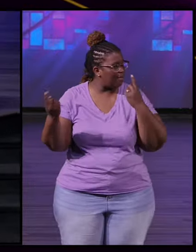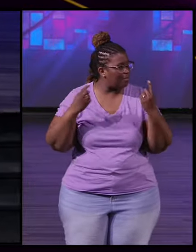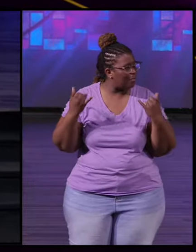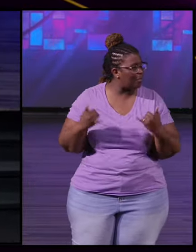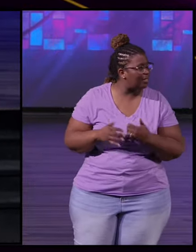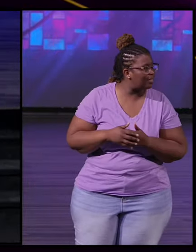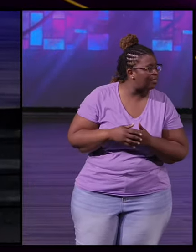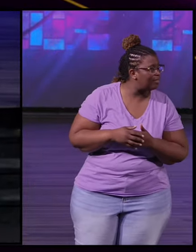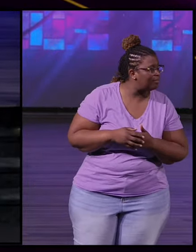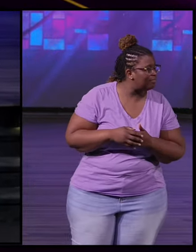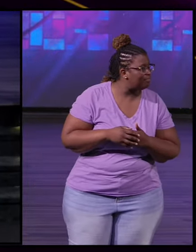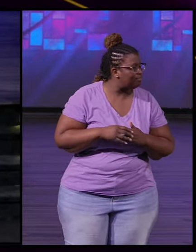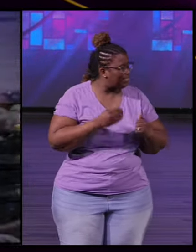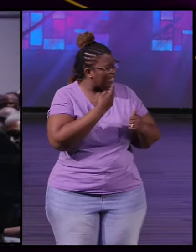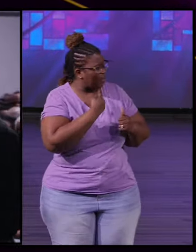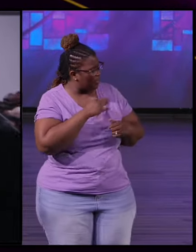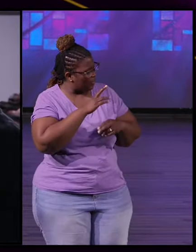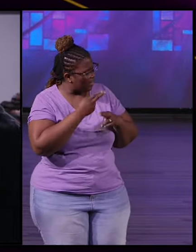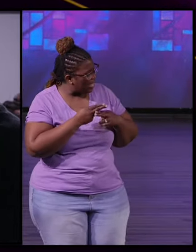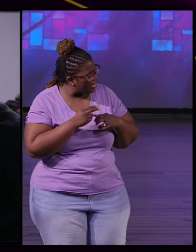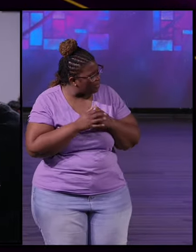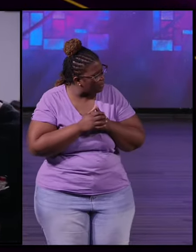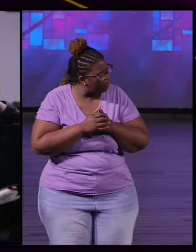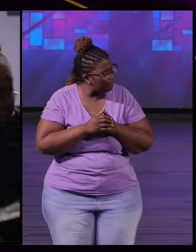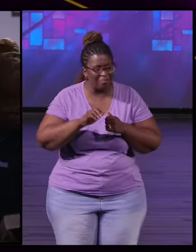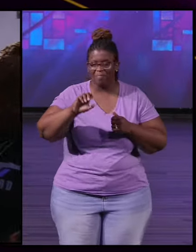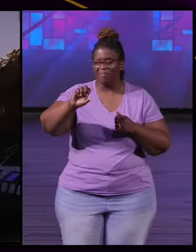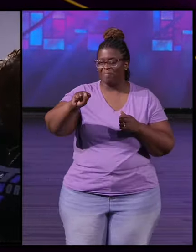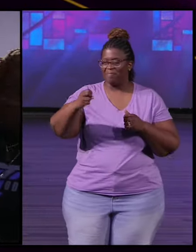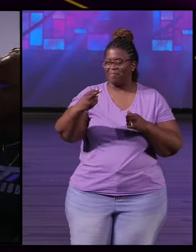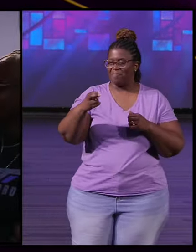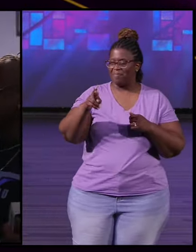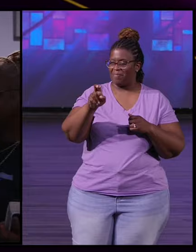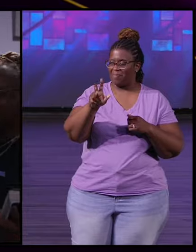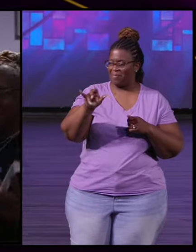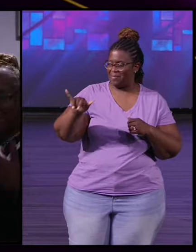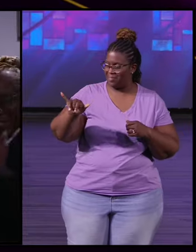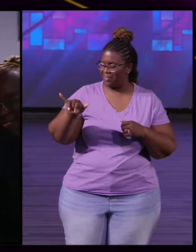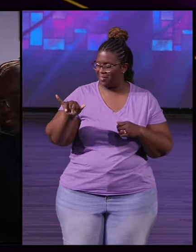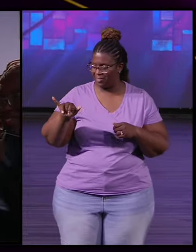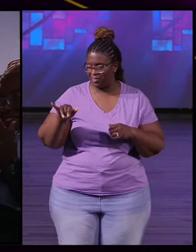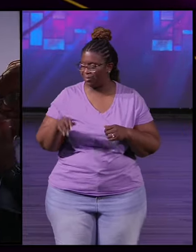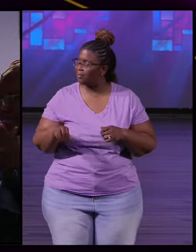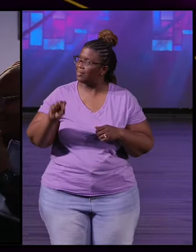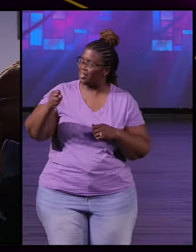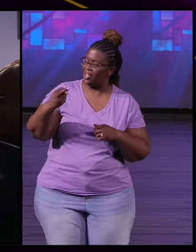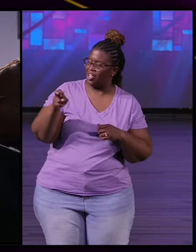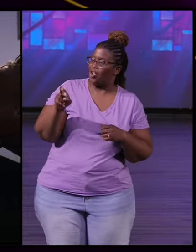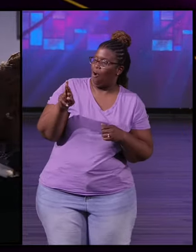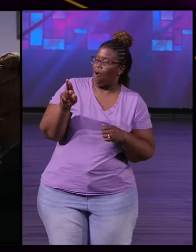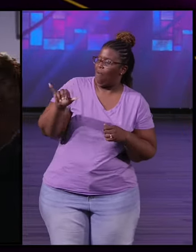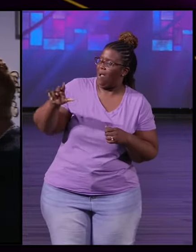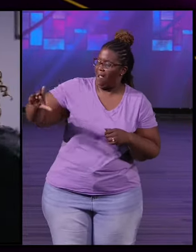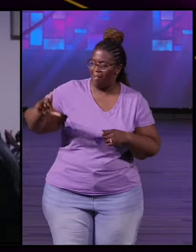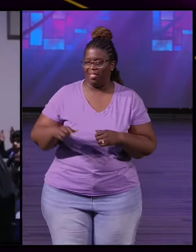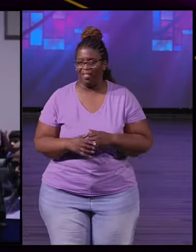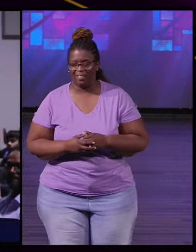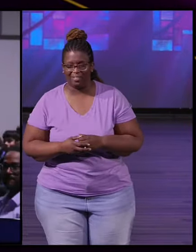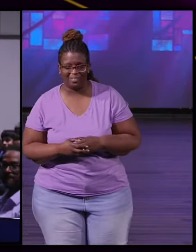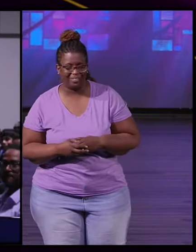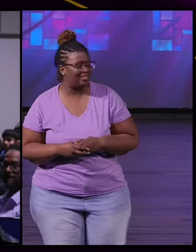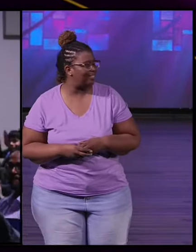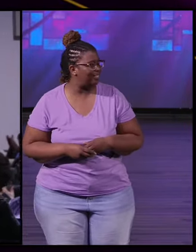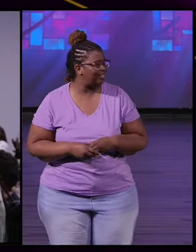Hey, darling, tell me your name. Cheryl. This is Sister Cheryl. I want you to go with Lisa, all